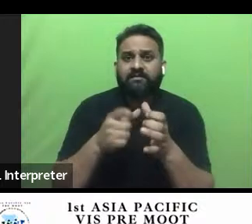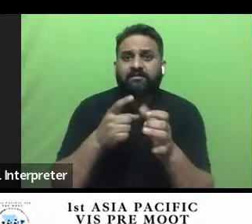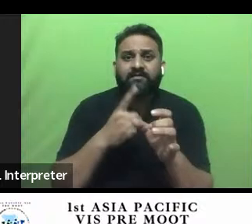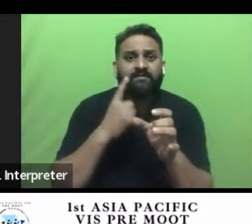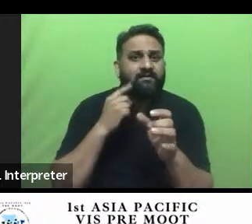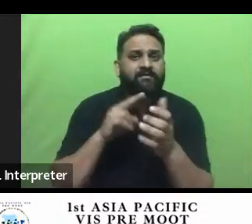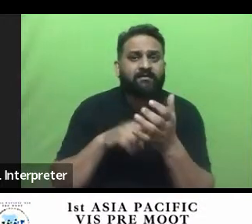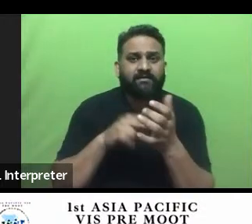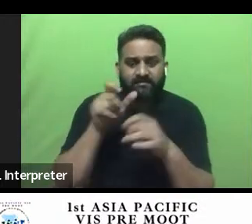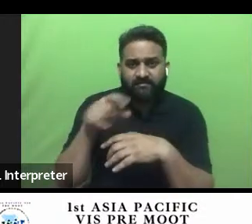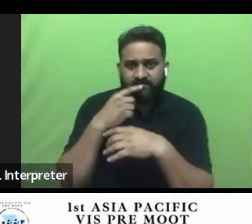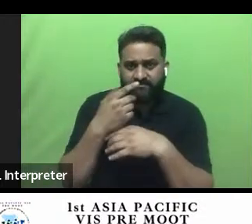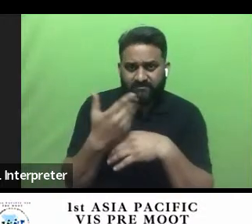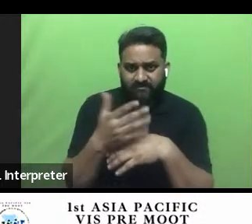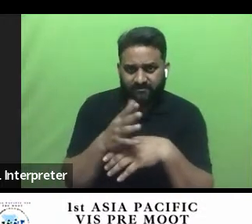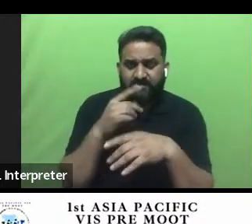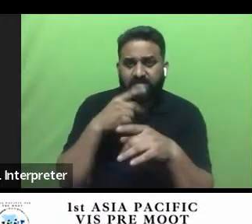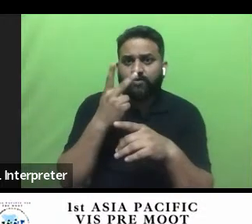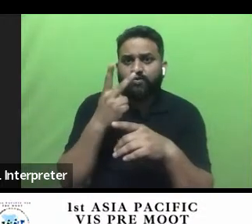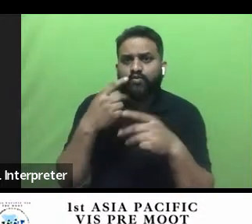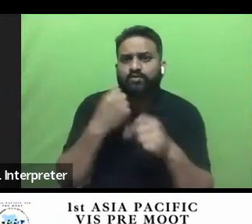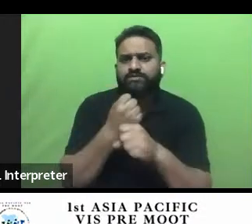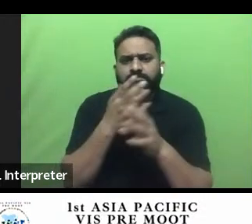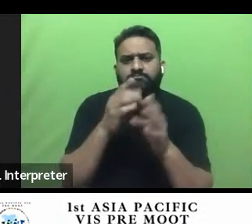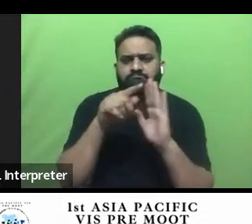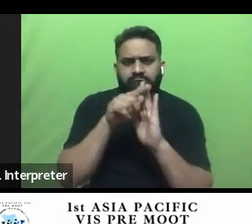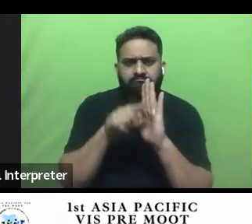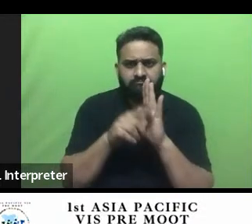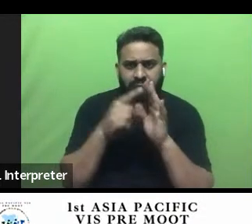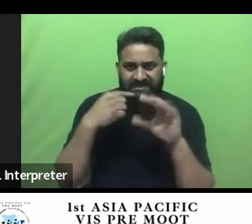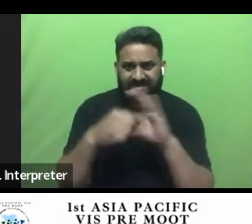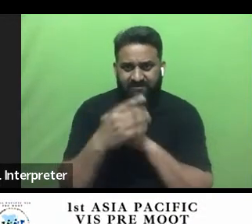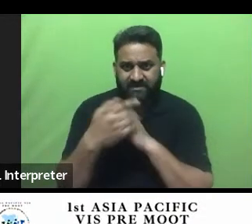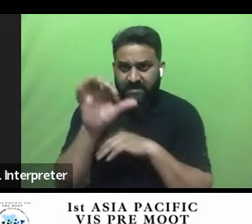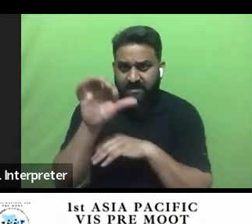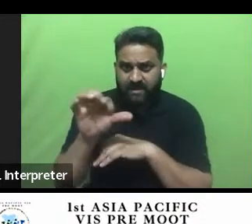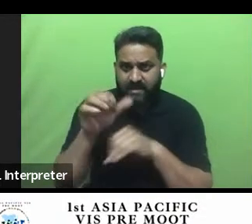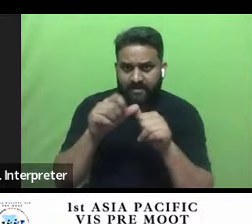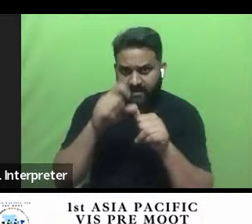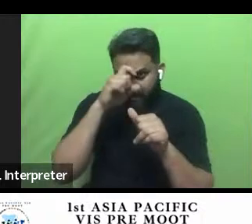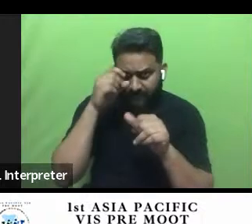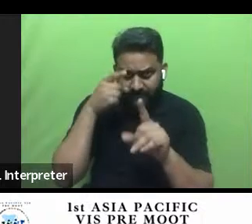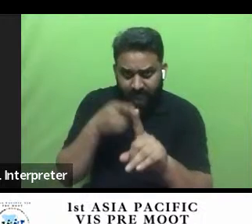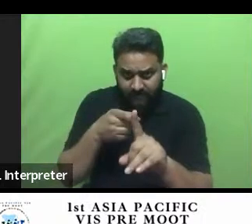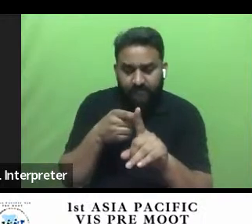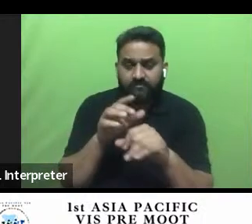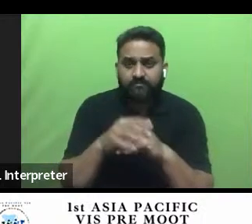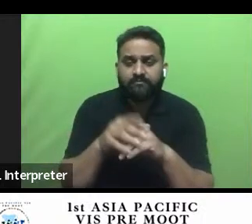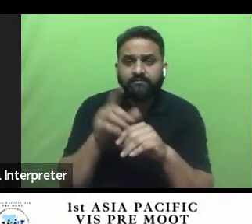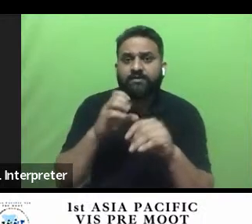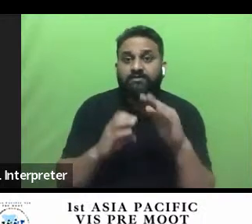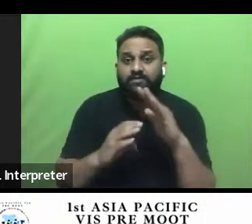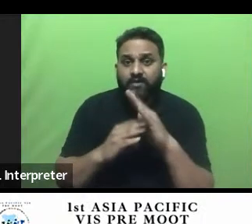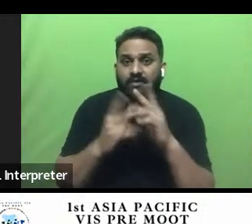referred to the general conditions of sale in his email of the 9th of April, as did the contract